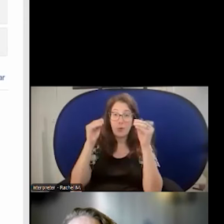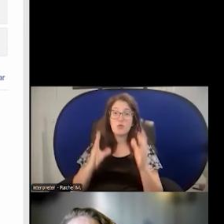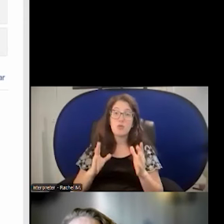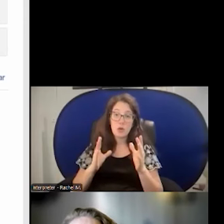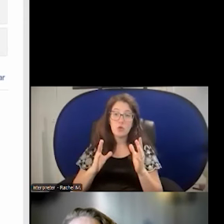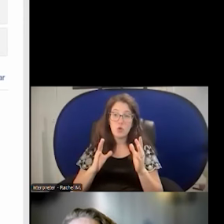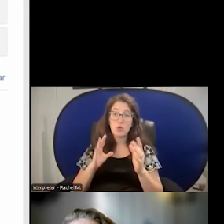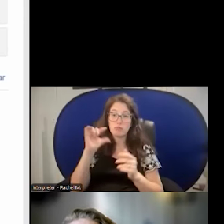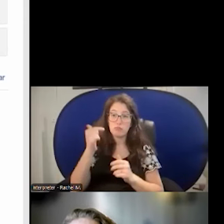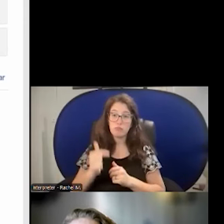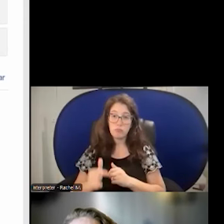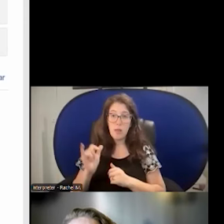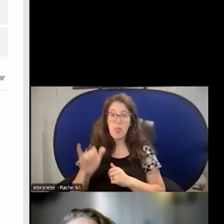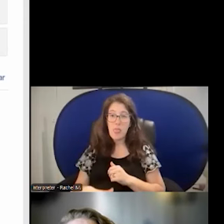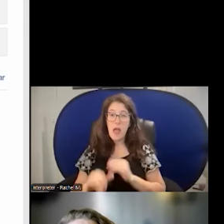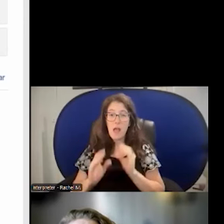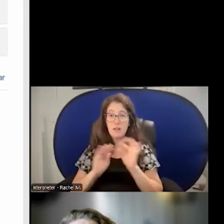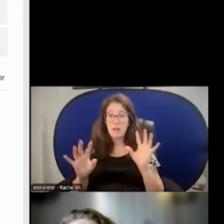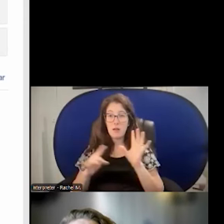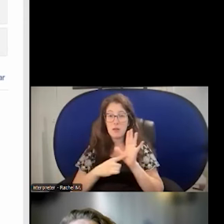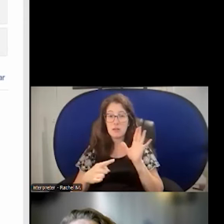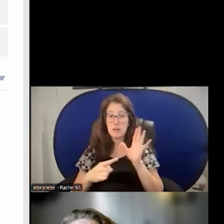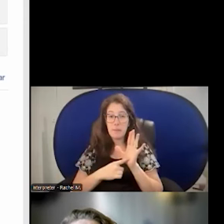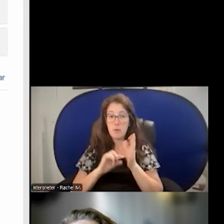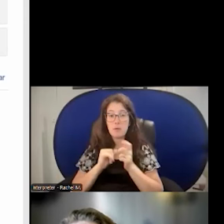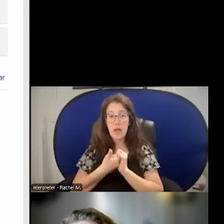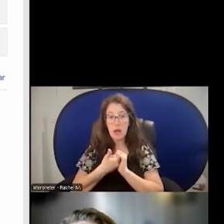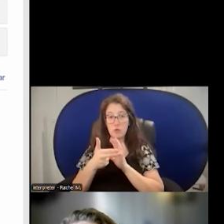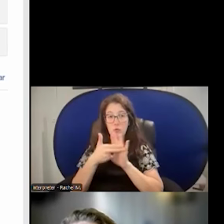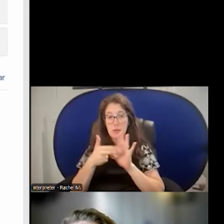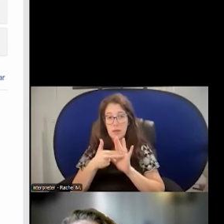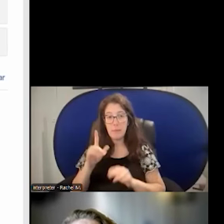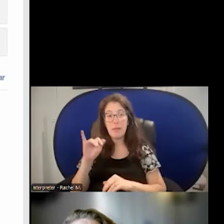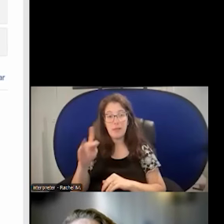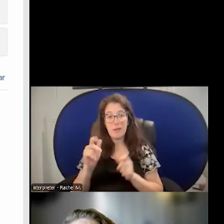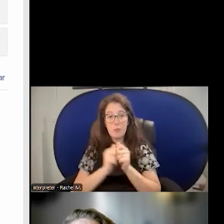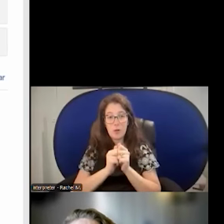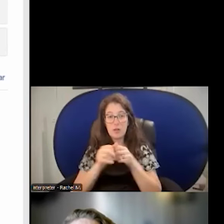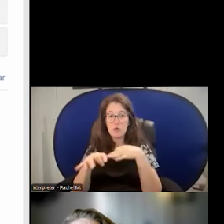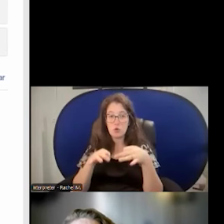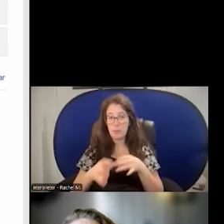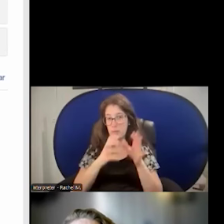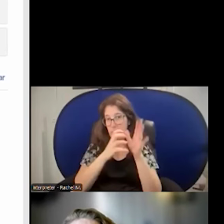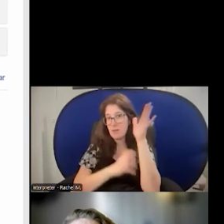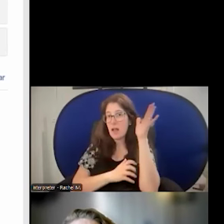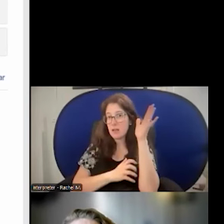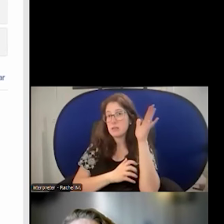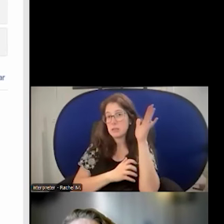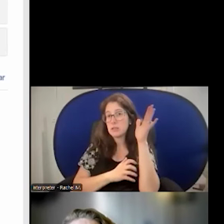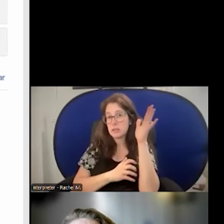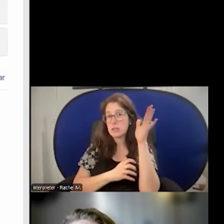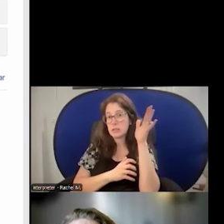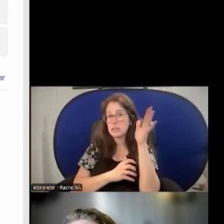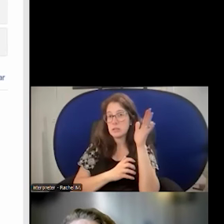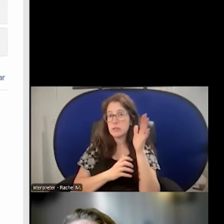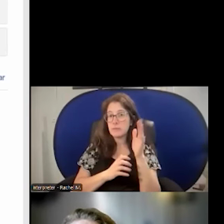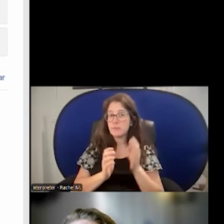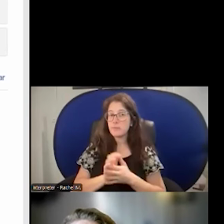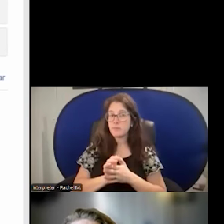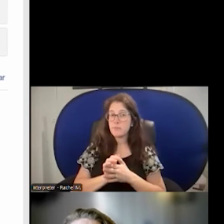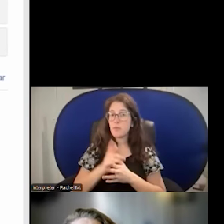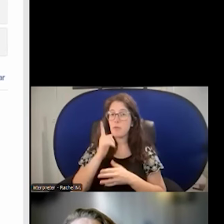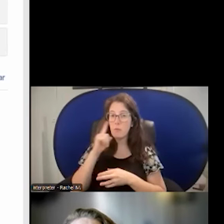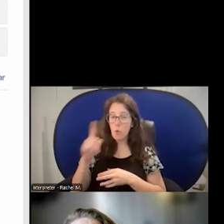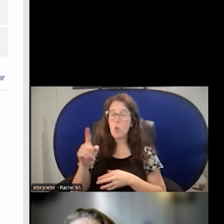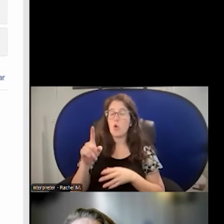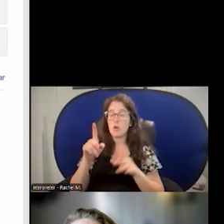So those are examples of using descriptive text to for the screen